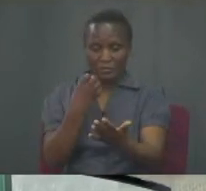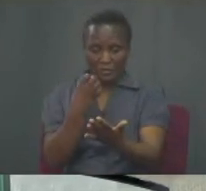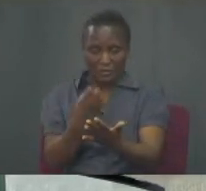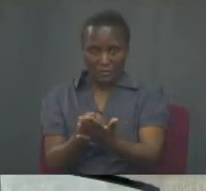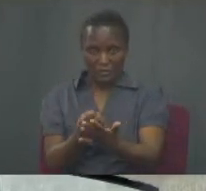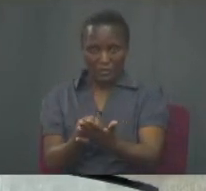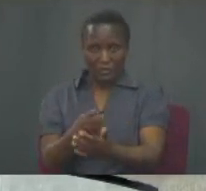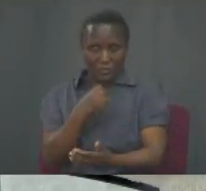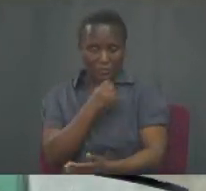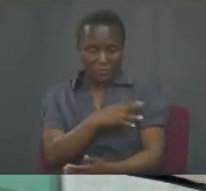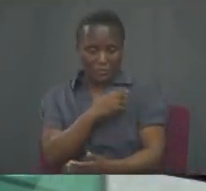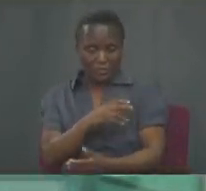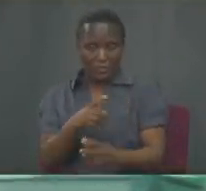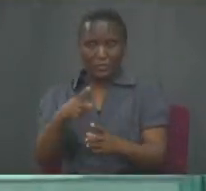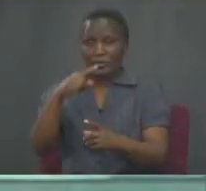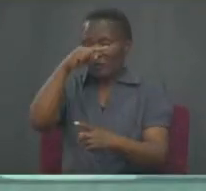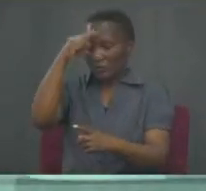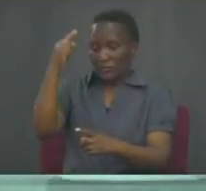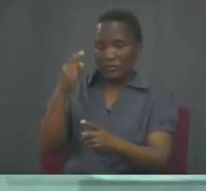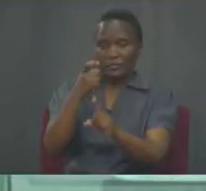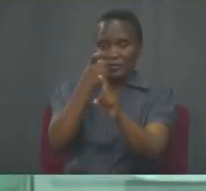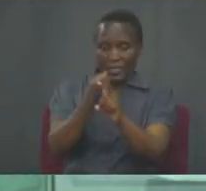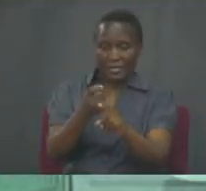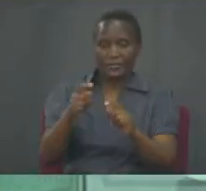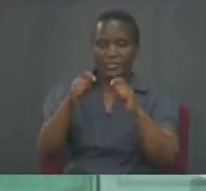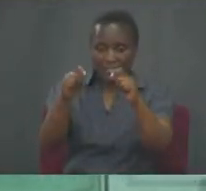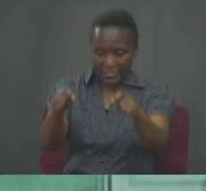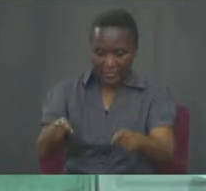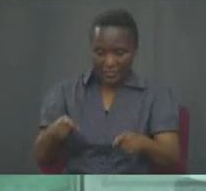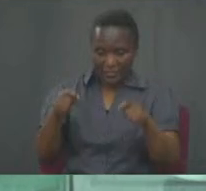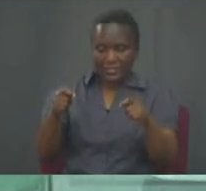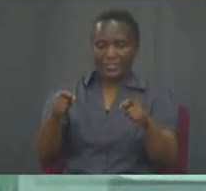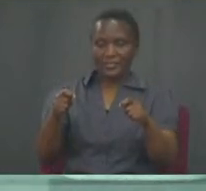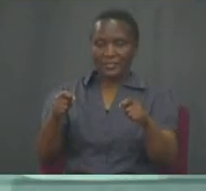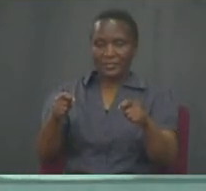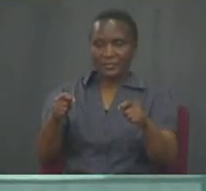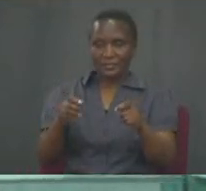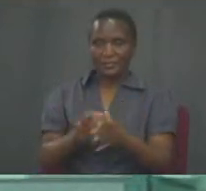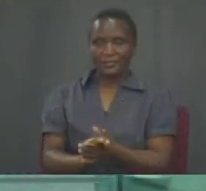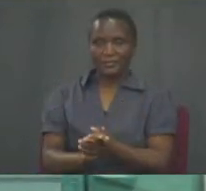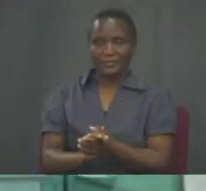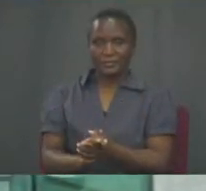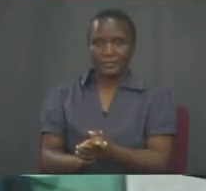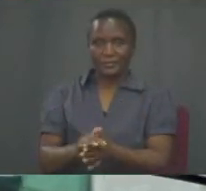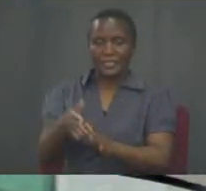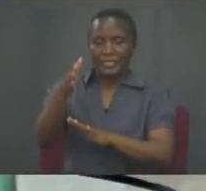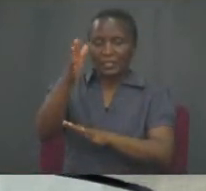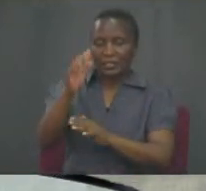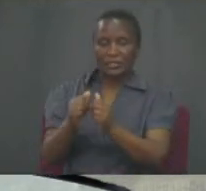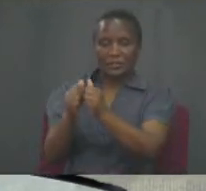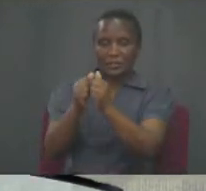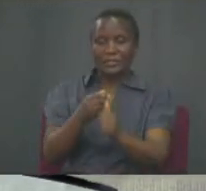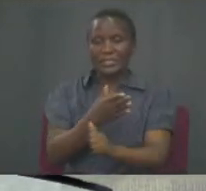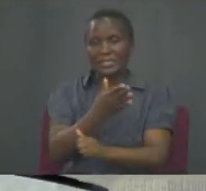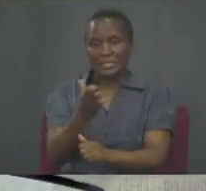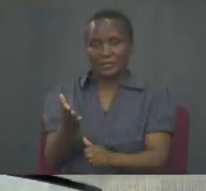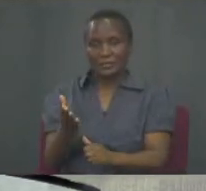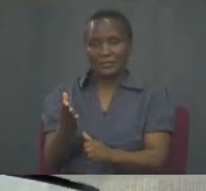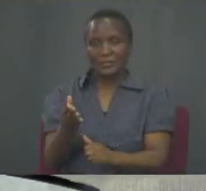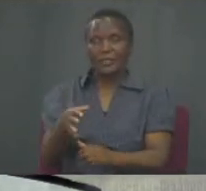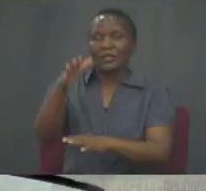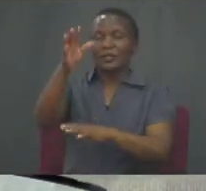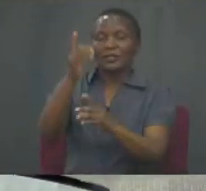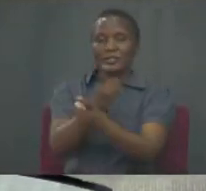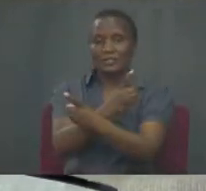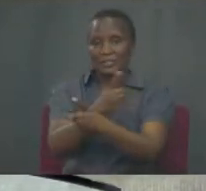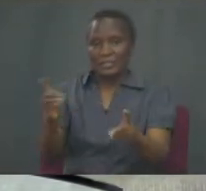iron chariots. Are we here at church? He shrank. God is with him, God has delivered, and